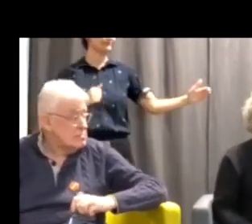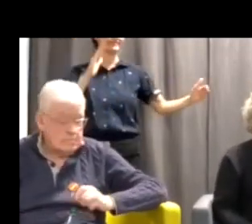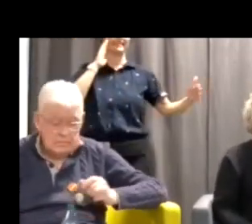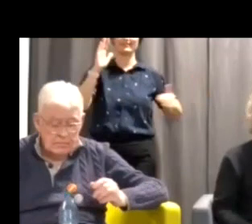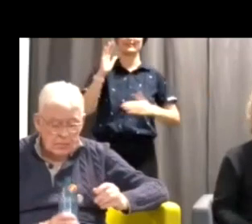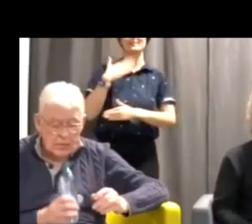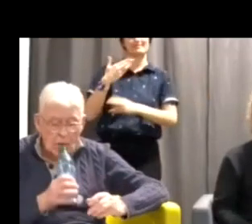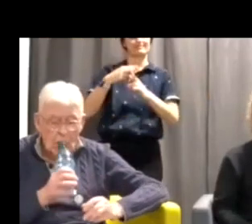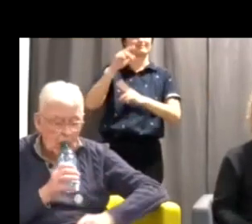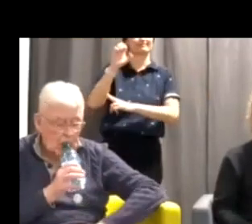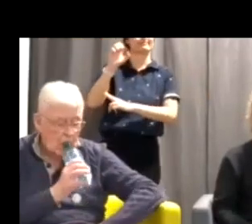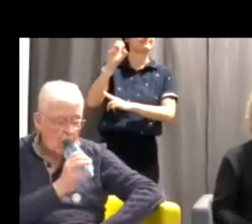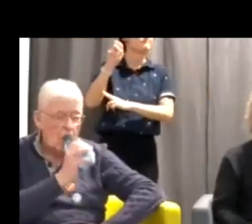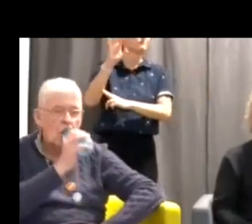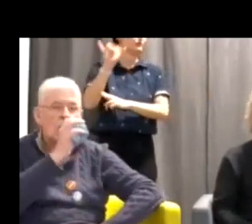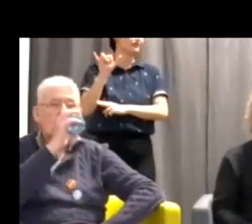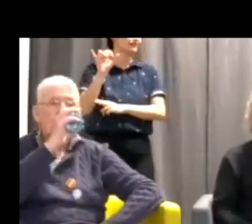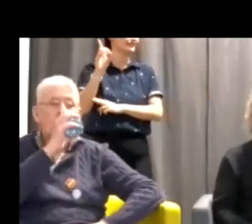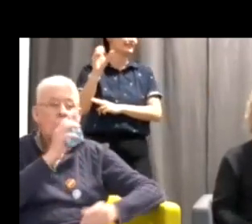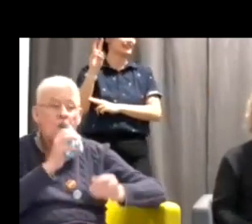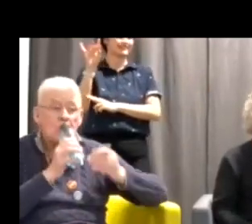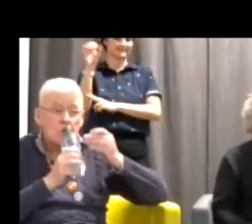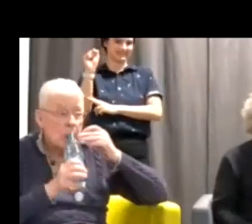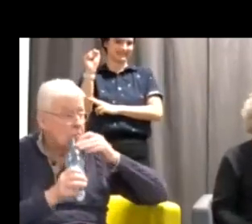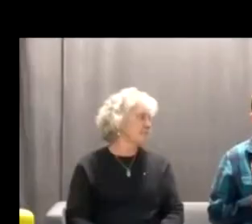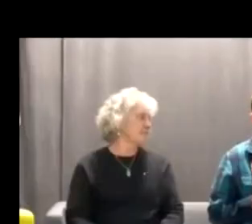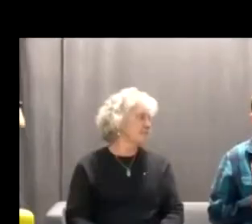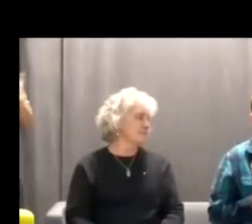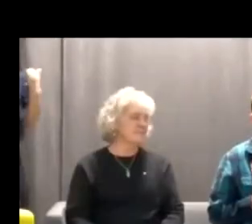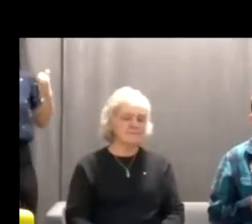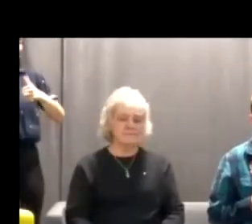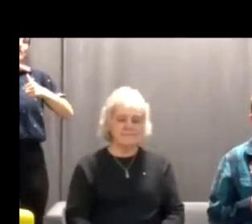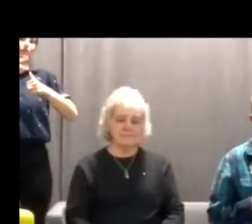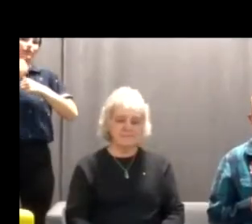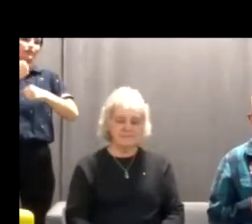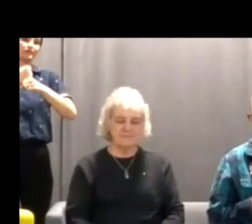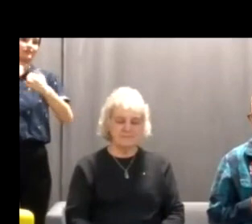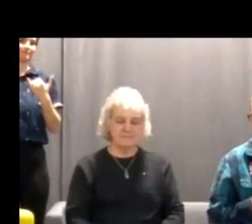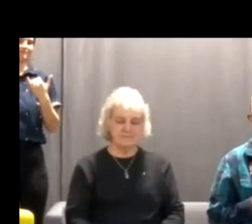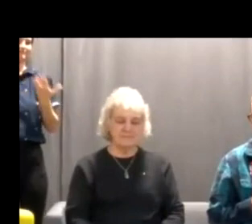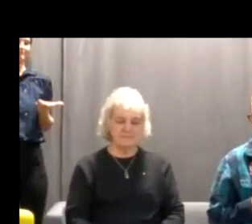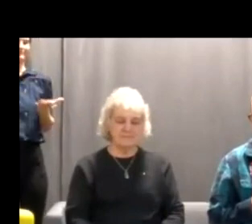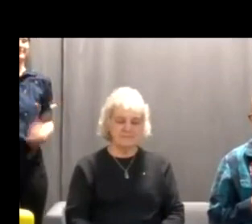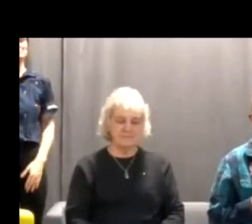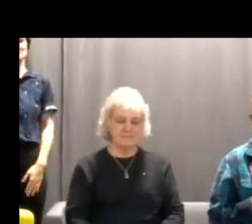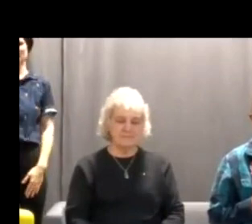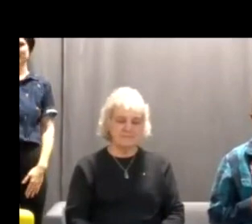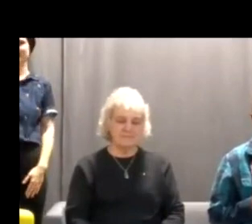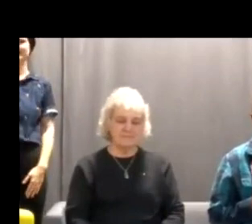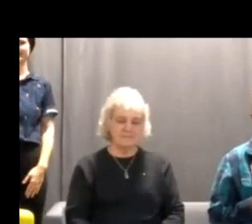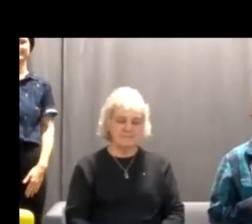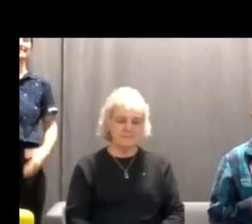Emily Davies. I am in my third year at MacEwan, and I've been